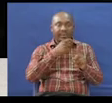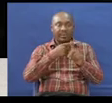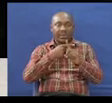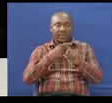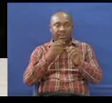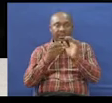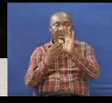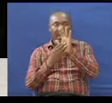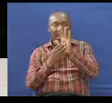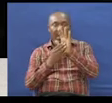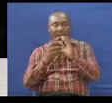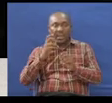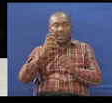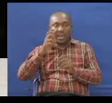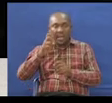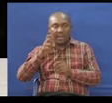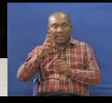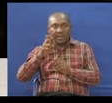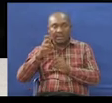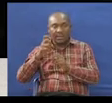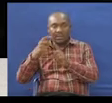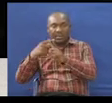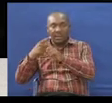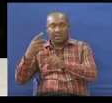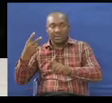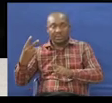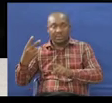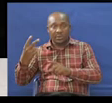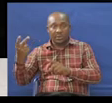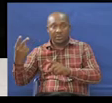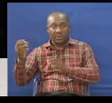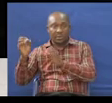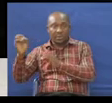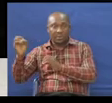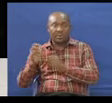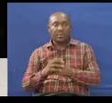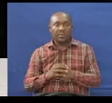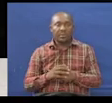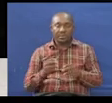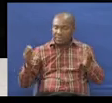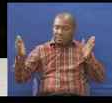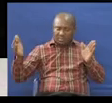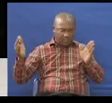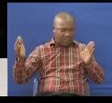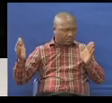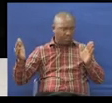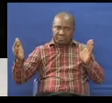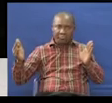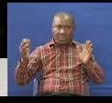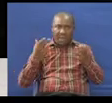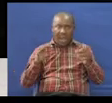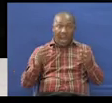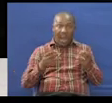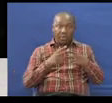10x plus 9x plus 2. 10x plus 9x plus 2 is equal to 0. How do